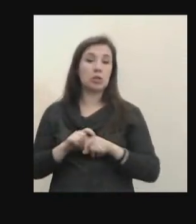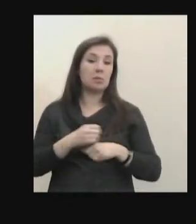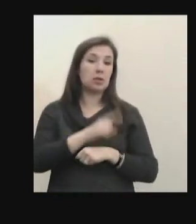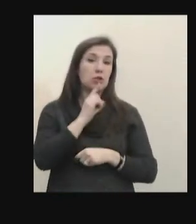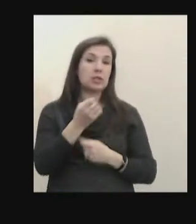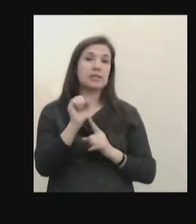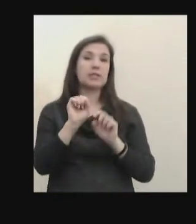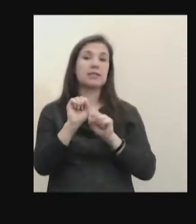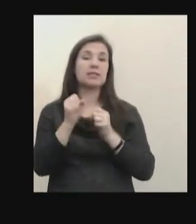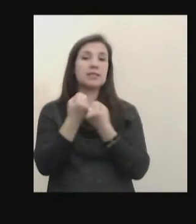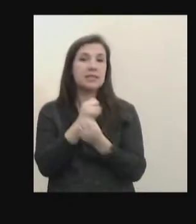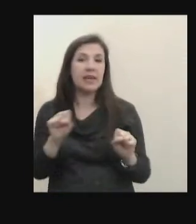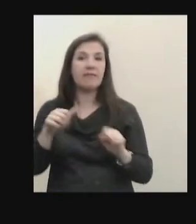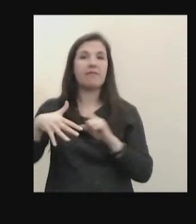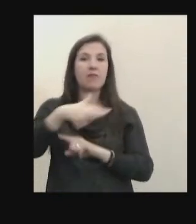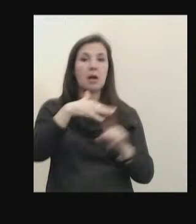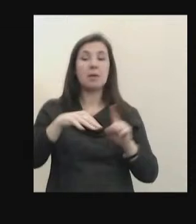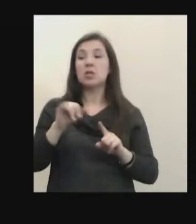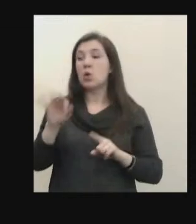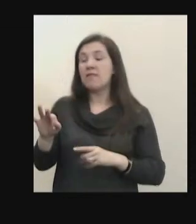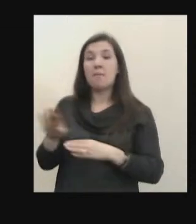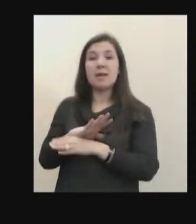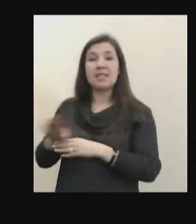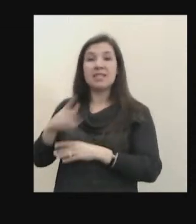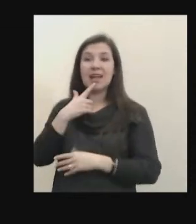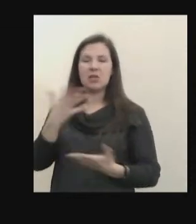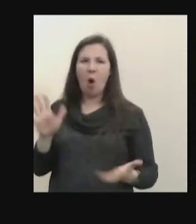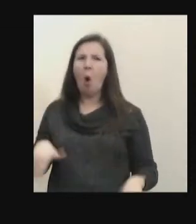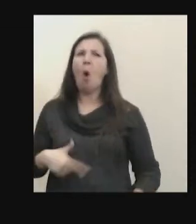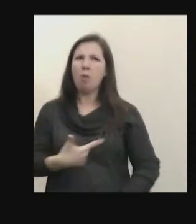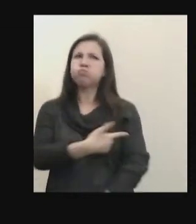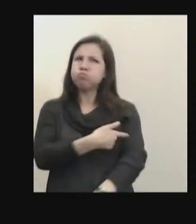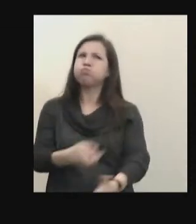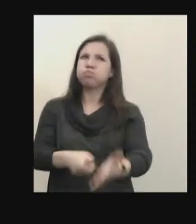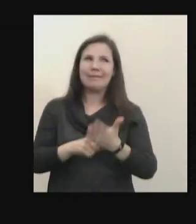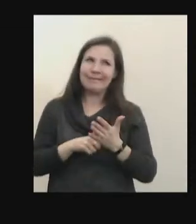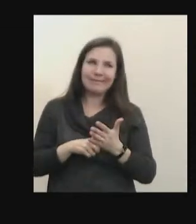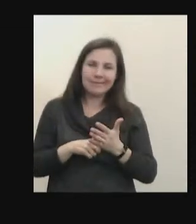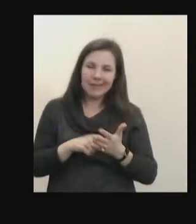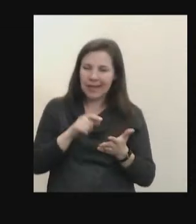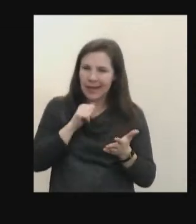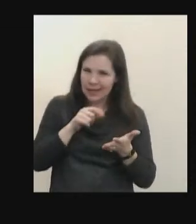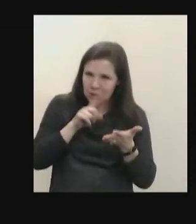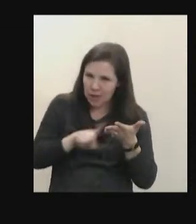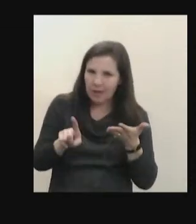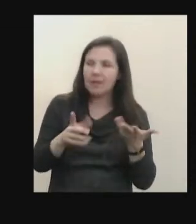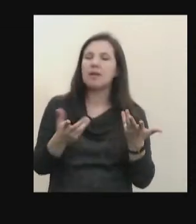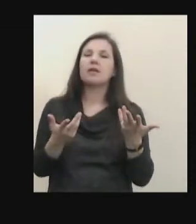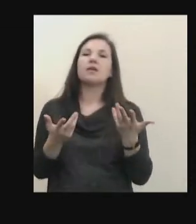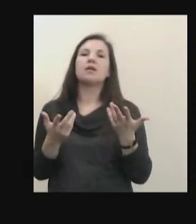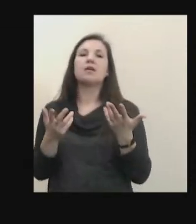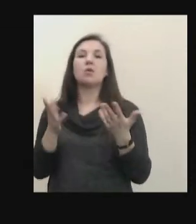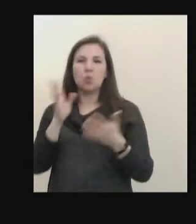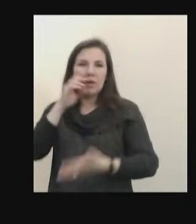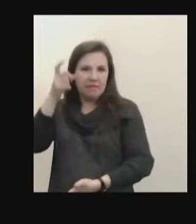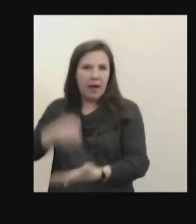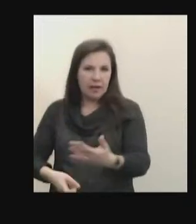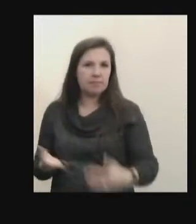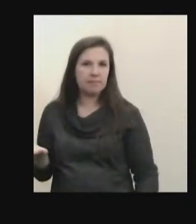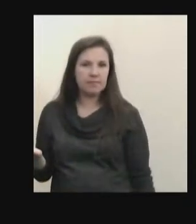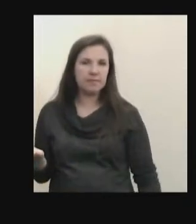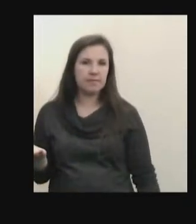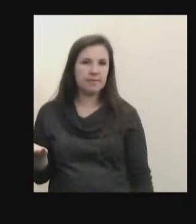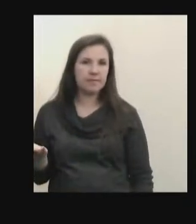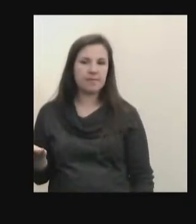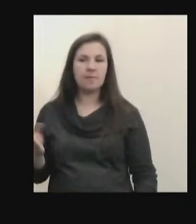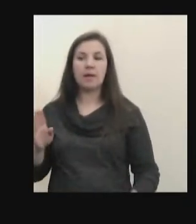hear of a business that says there's a vax mandate, but they're not checking on it, then we would basically at that point fine them. The businesses